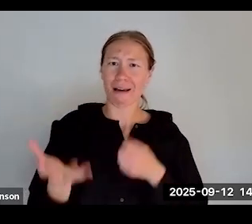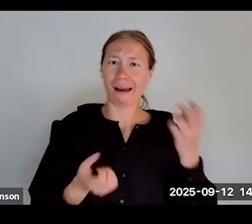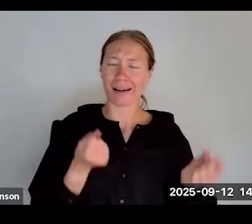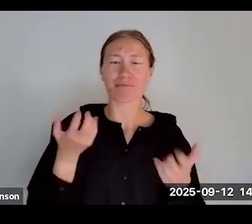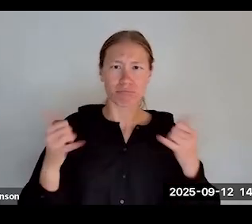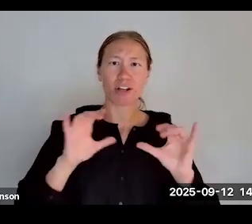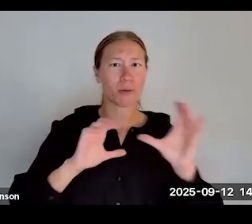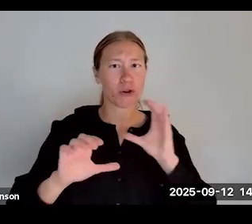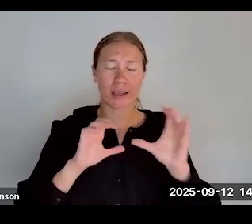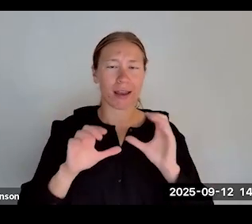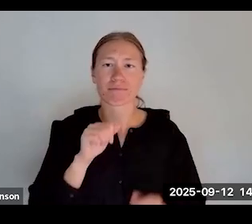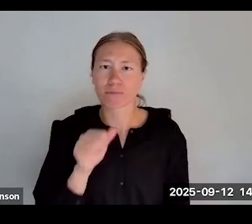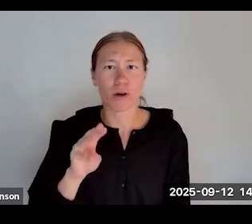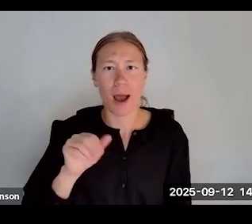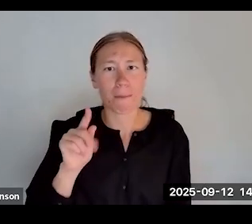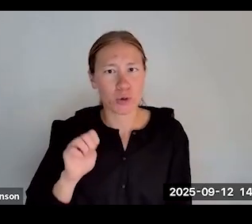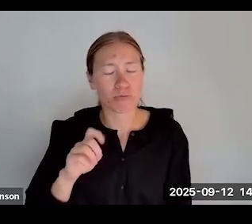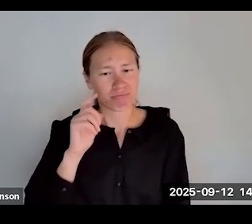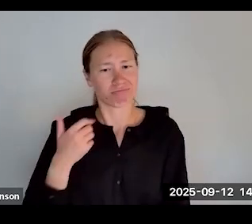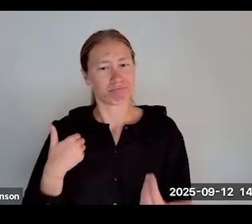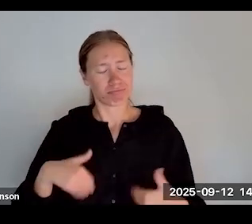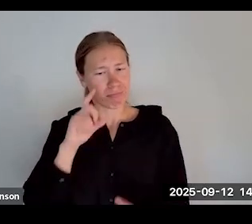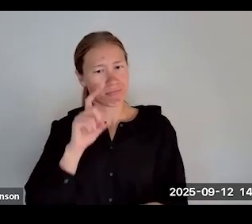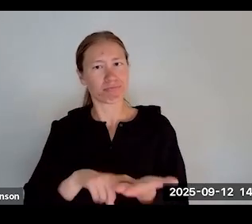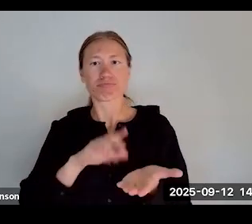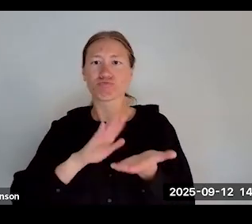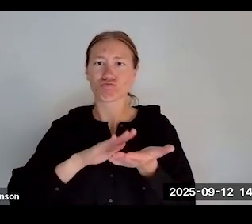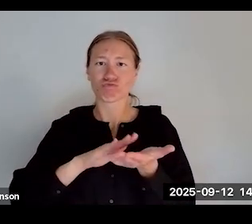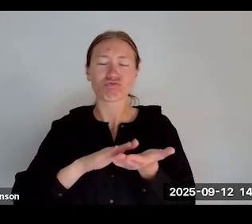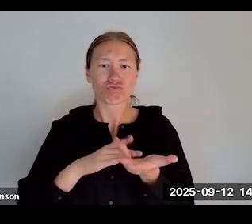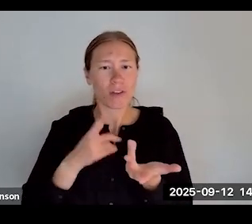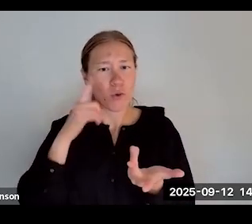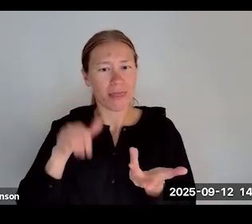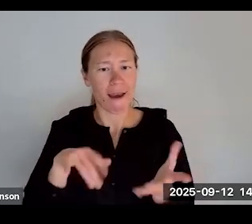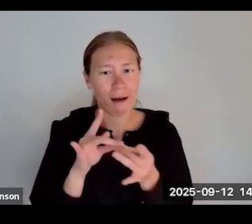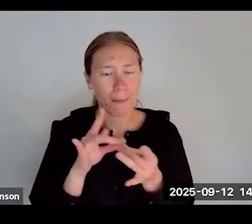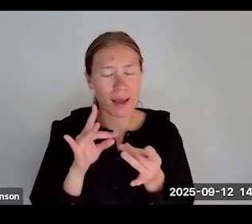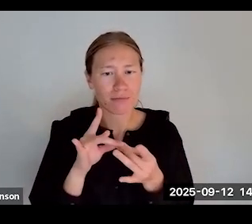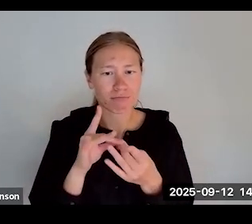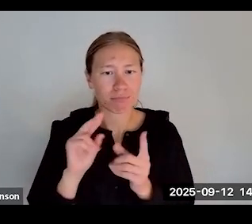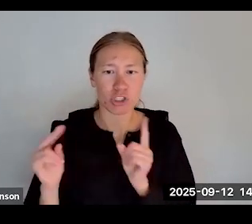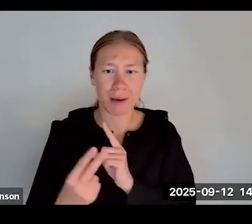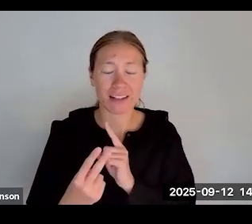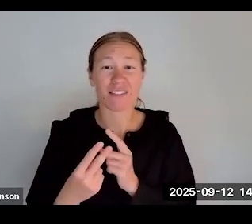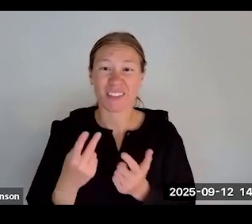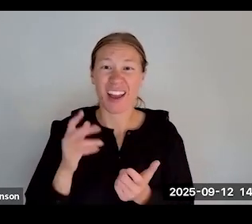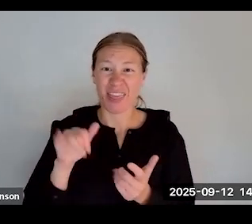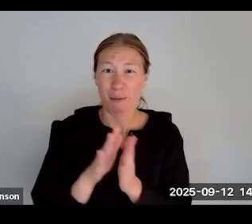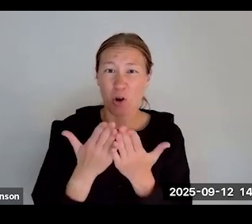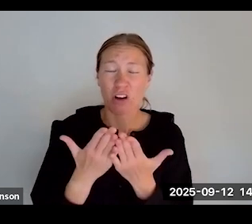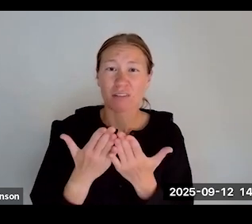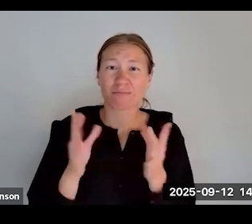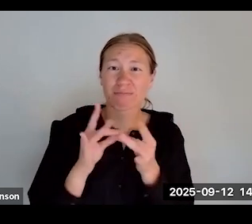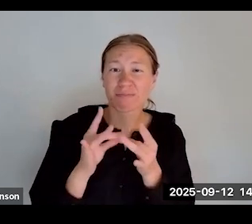I found that to be quite commendable. In the book, there were also moments where characters grabbed Raina's hands to prevent her